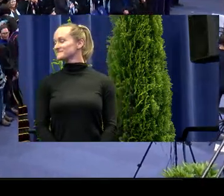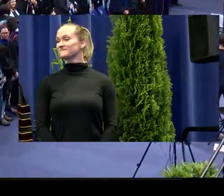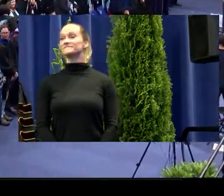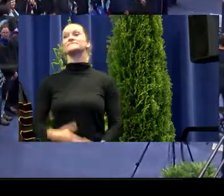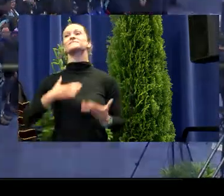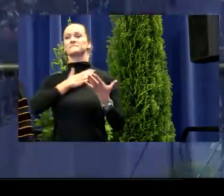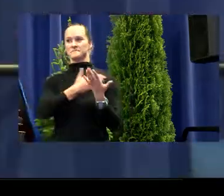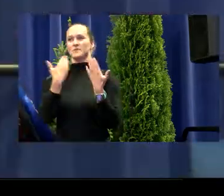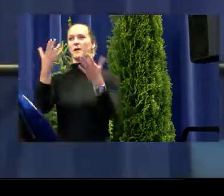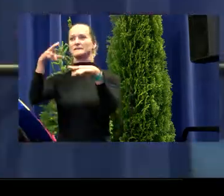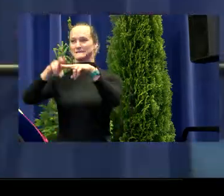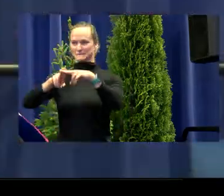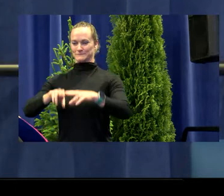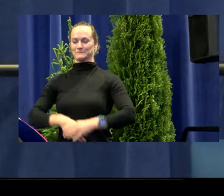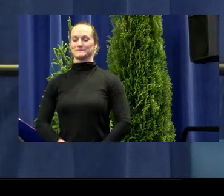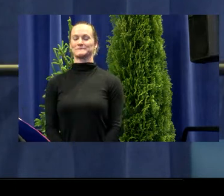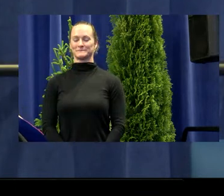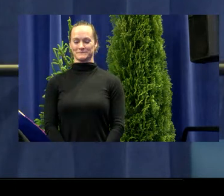Please be seated.